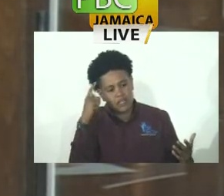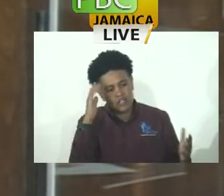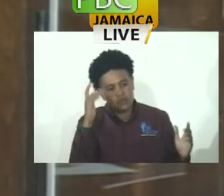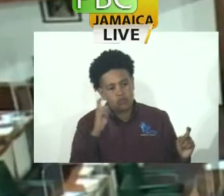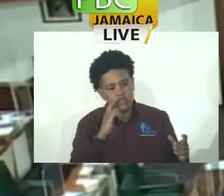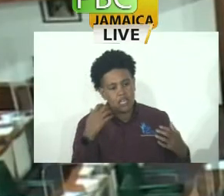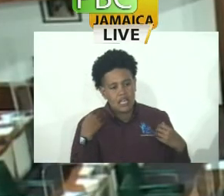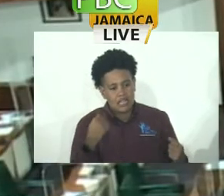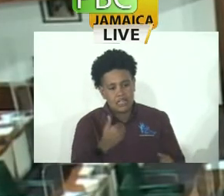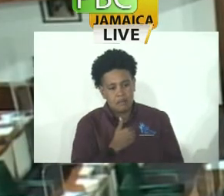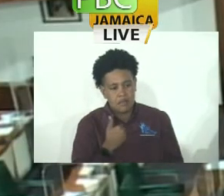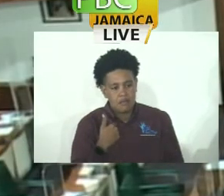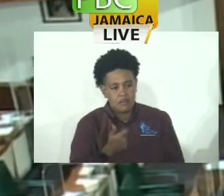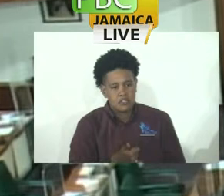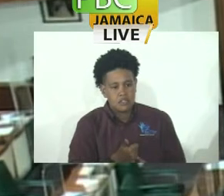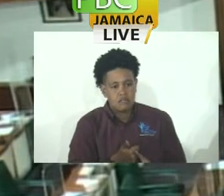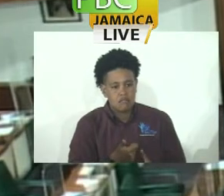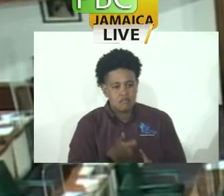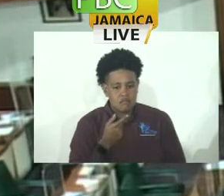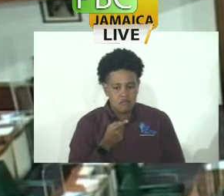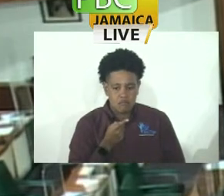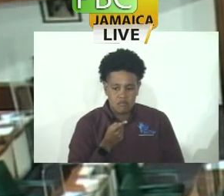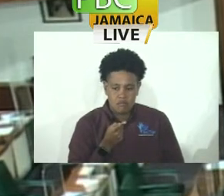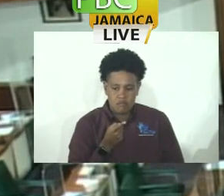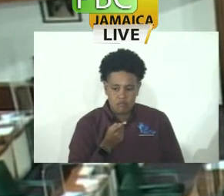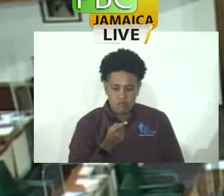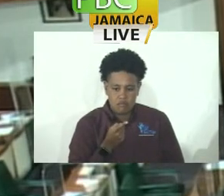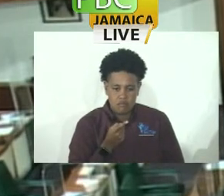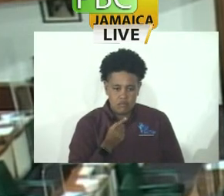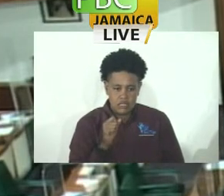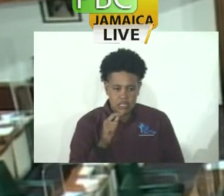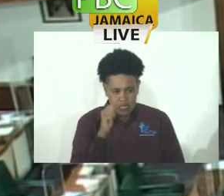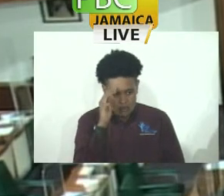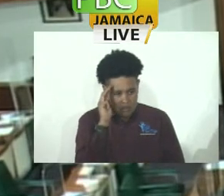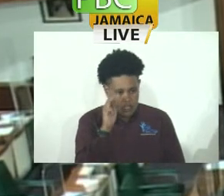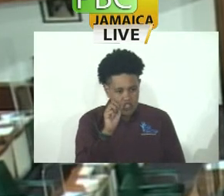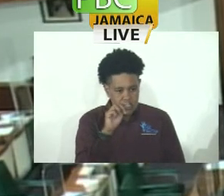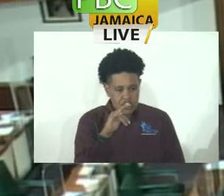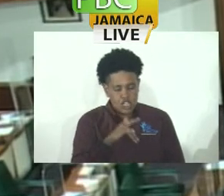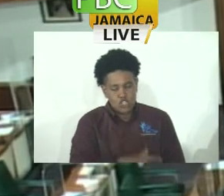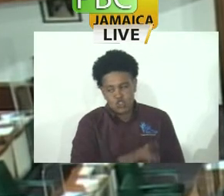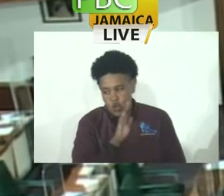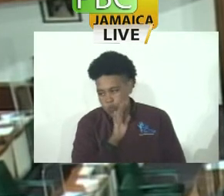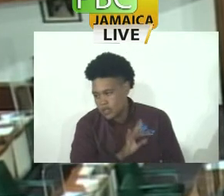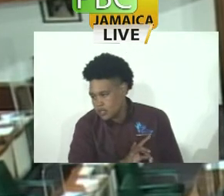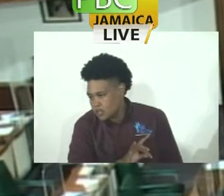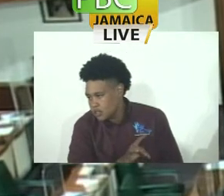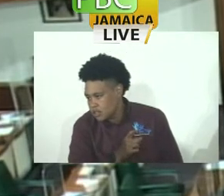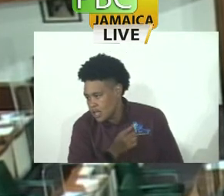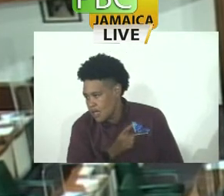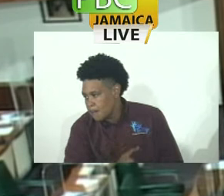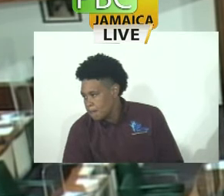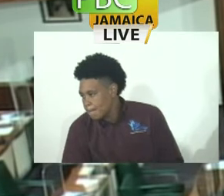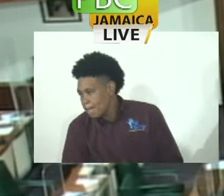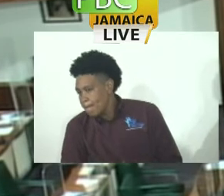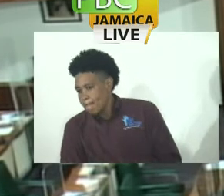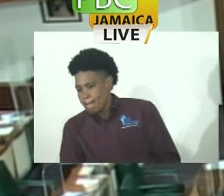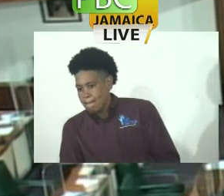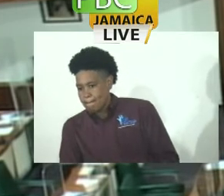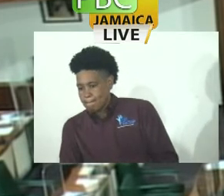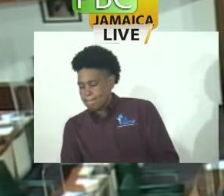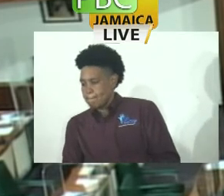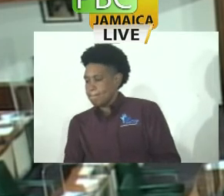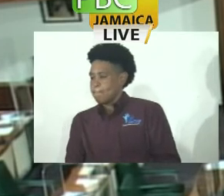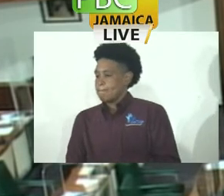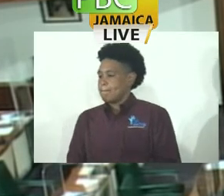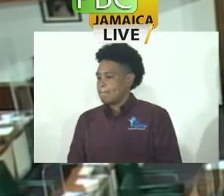health a member from saint mary central um would like to say say a